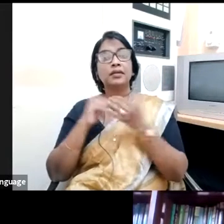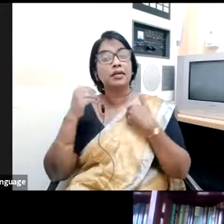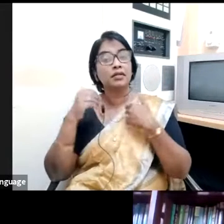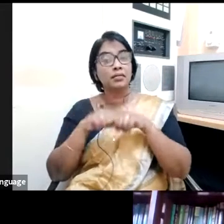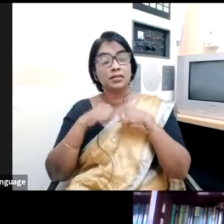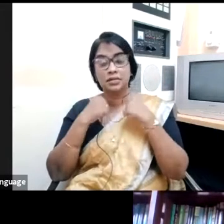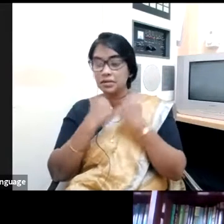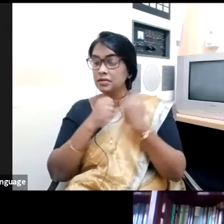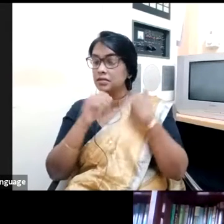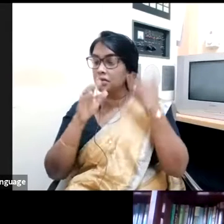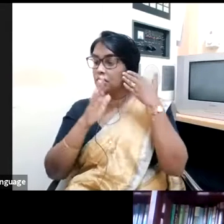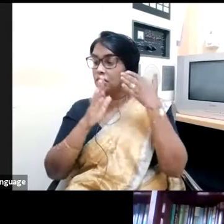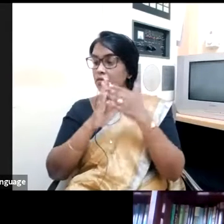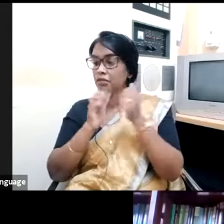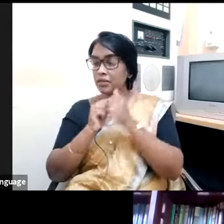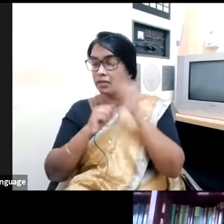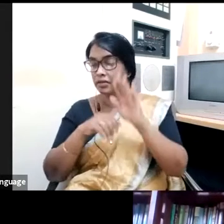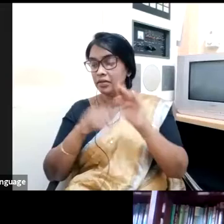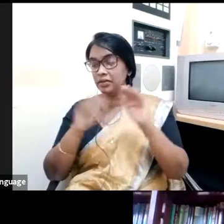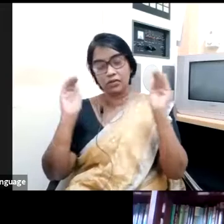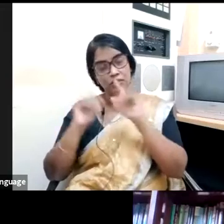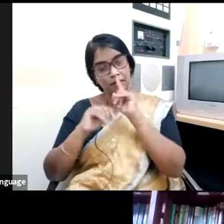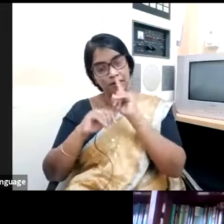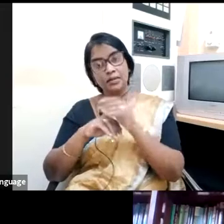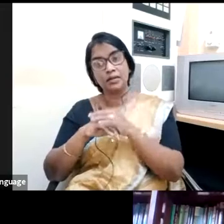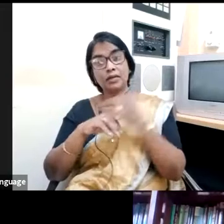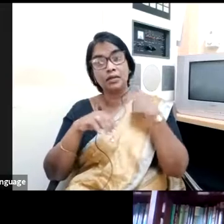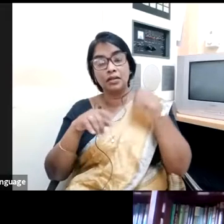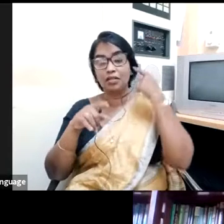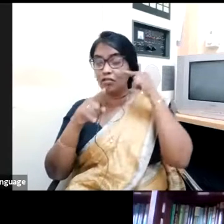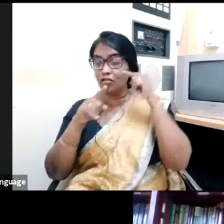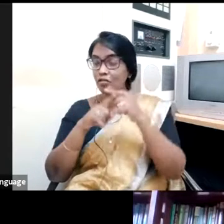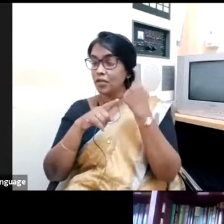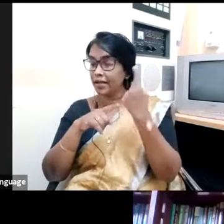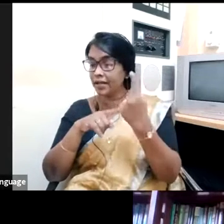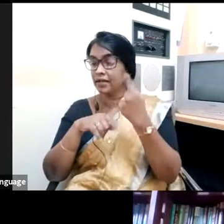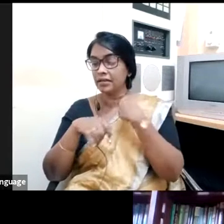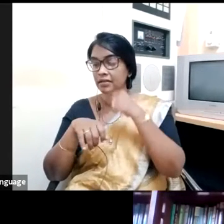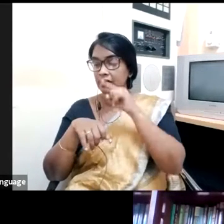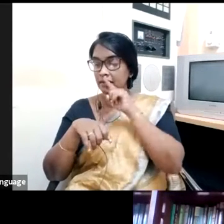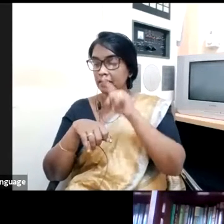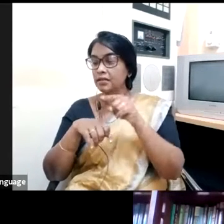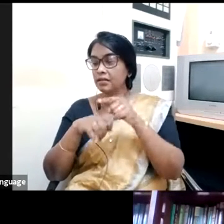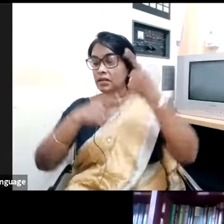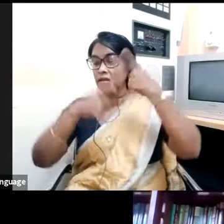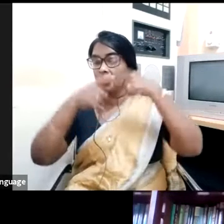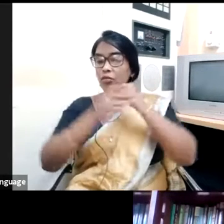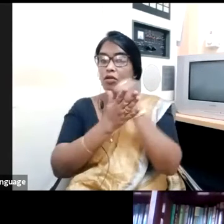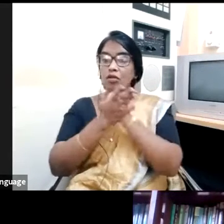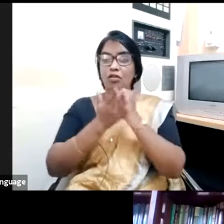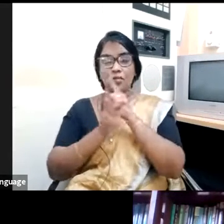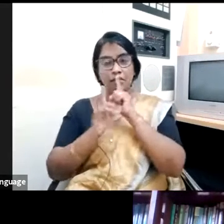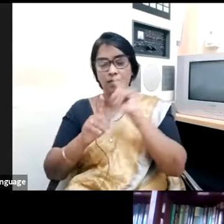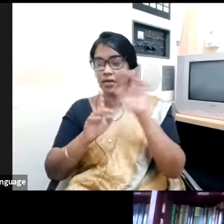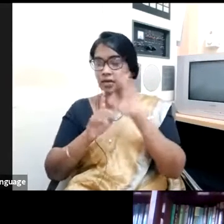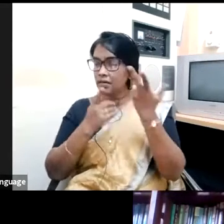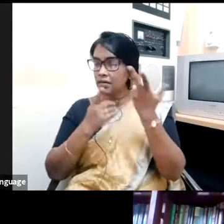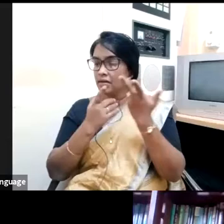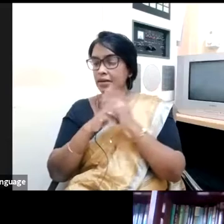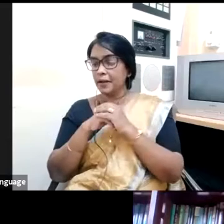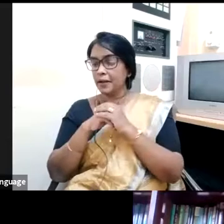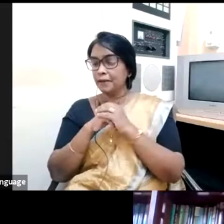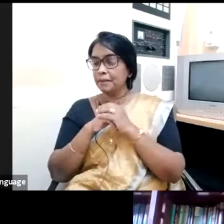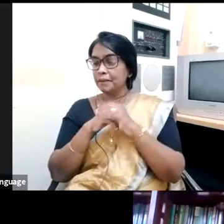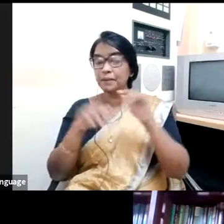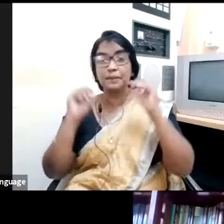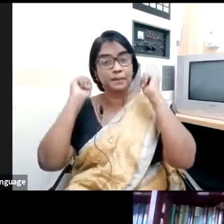I will only talk about that aspect without going and mentioning all what we are doing under this sustainability theme.